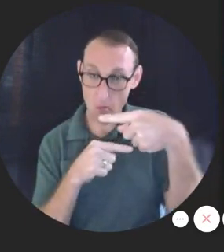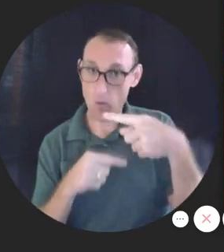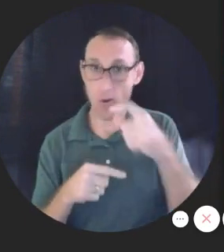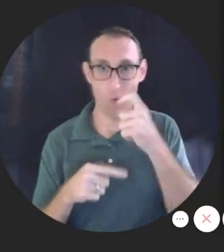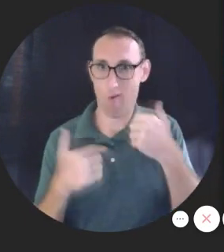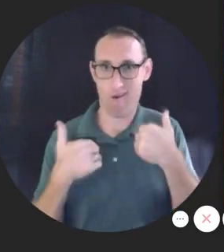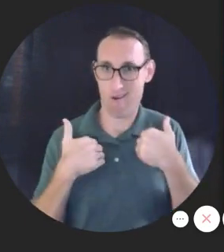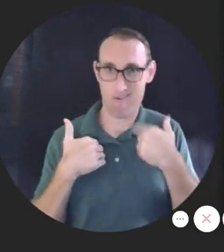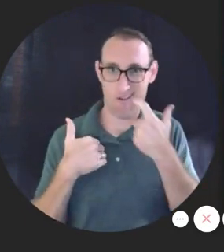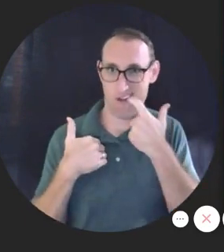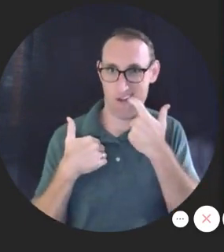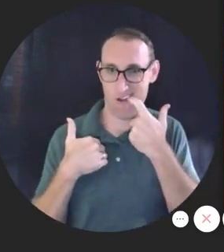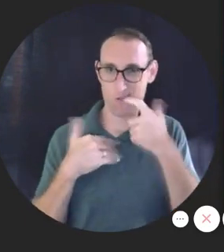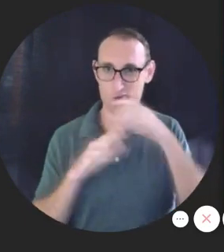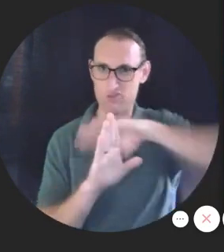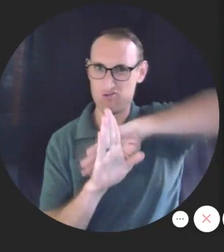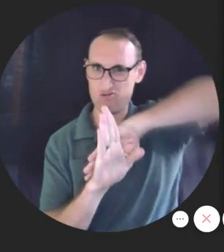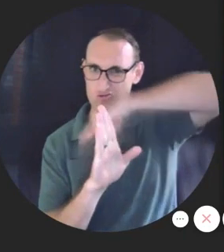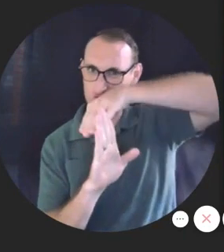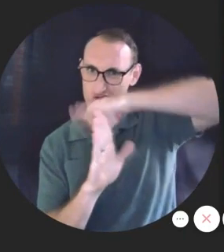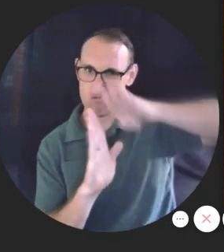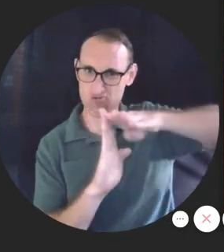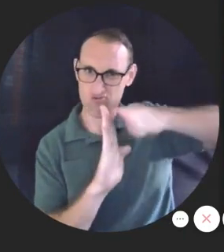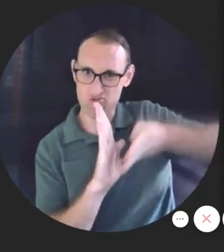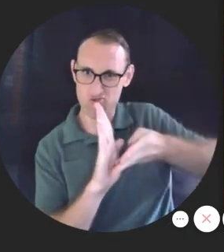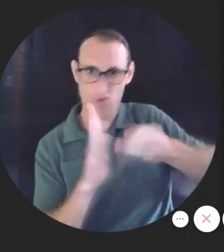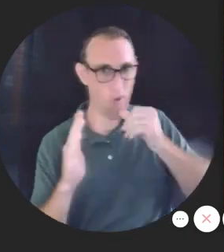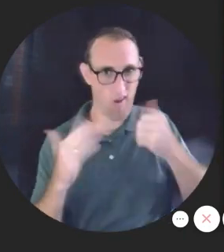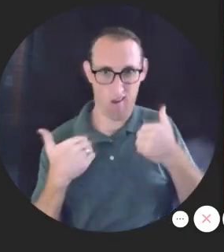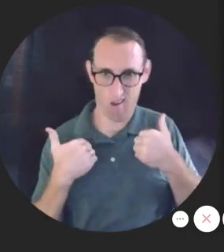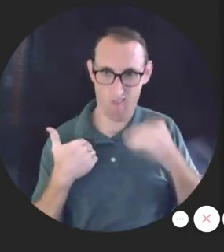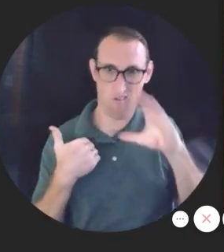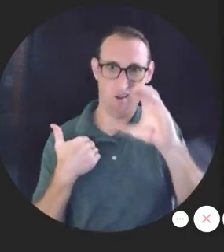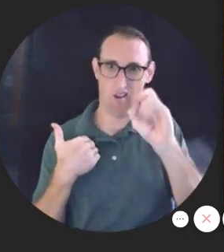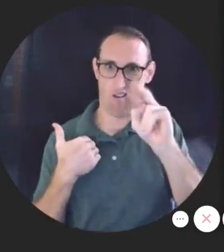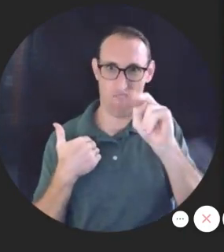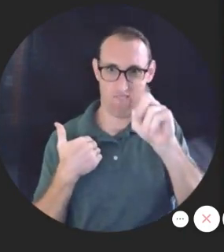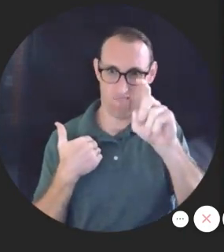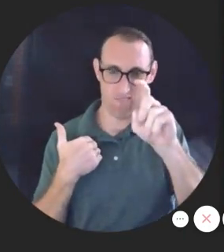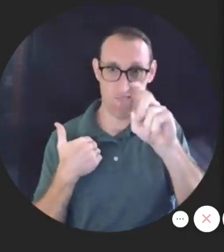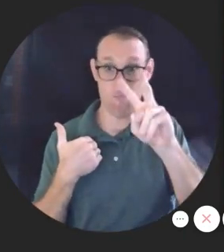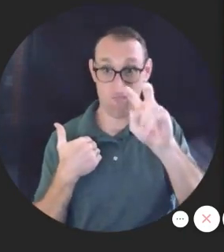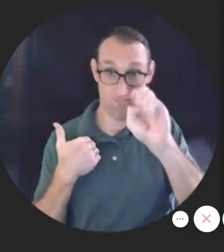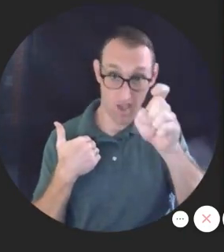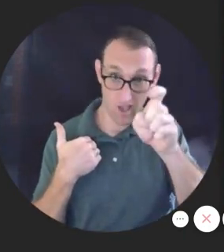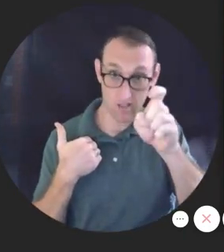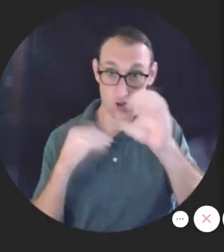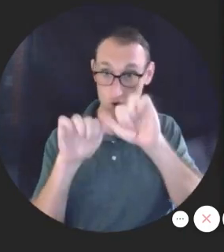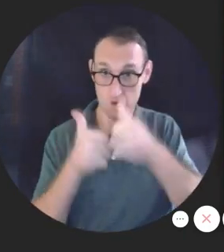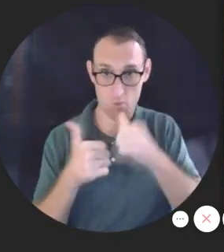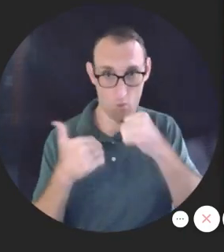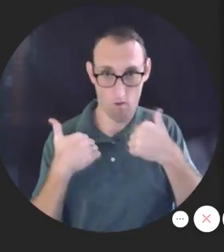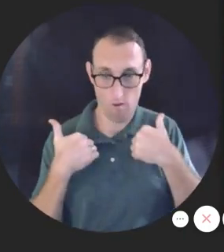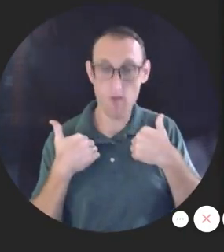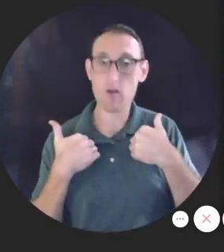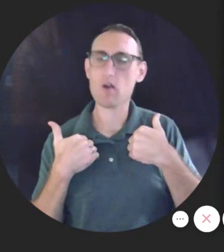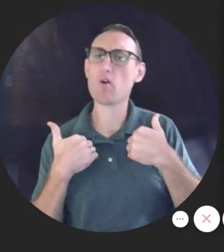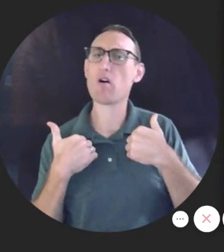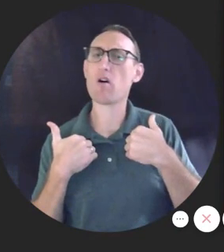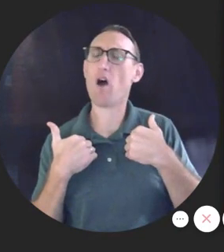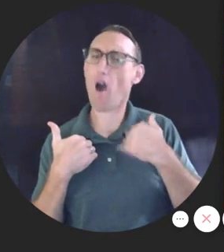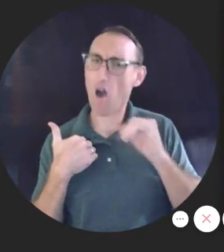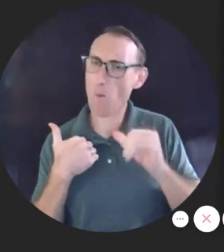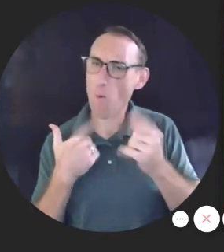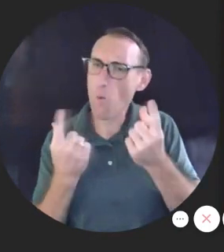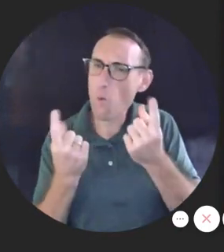so I'm trying to think of what else I have that could make that shape. And I remembered a drop of water makes